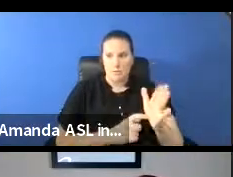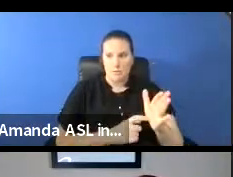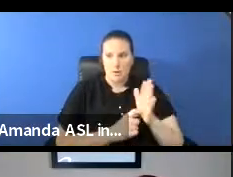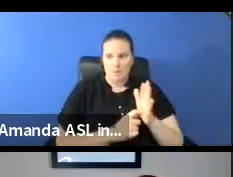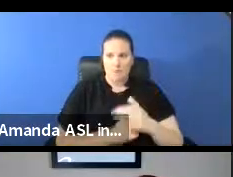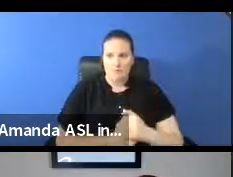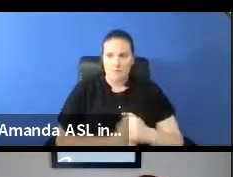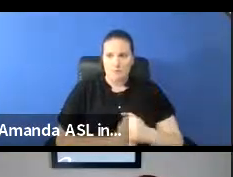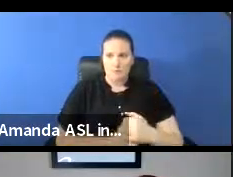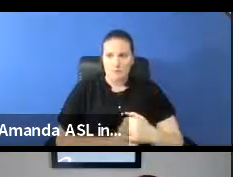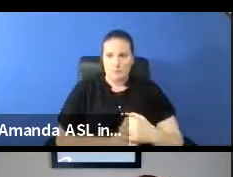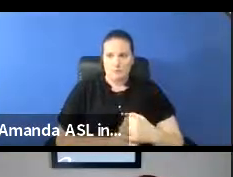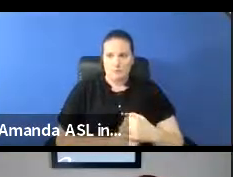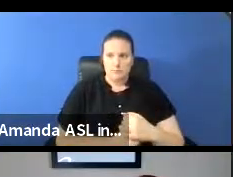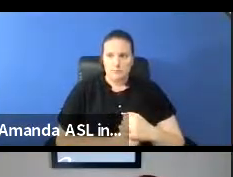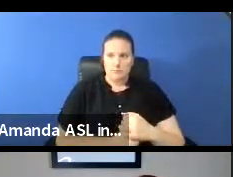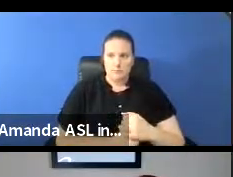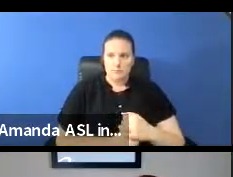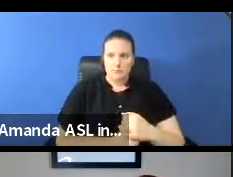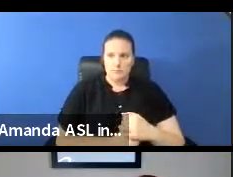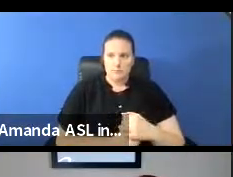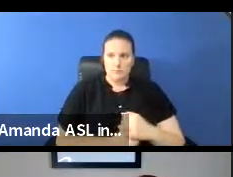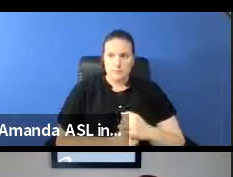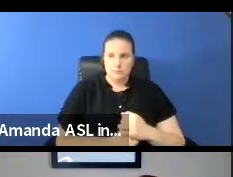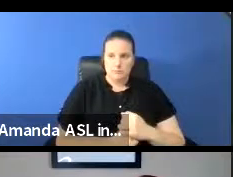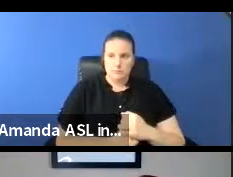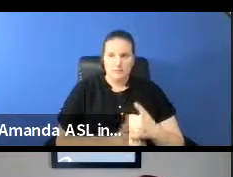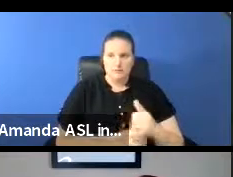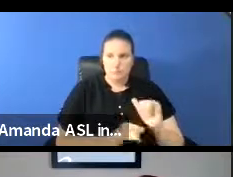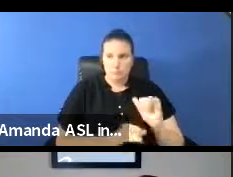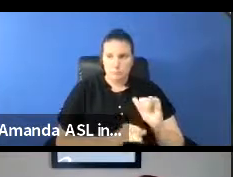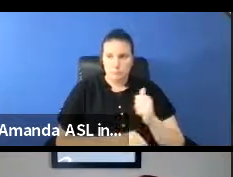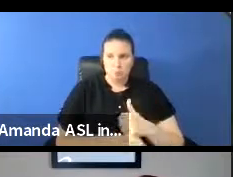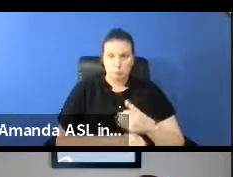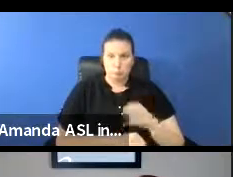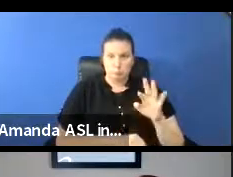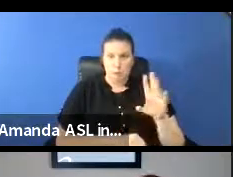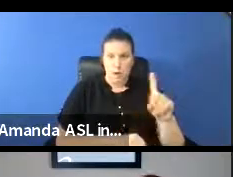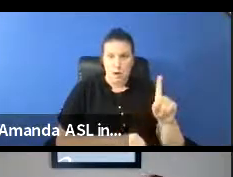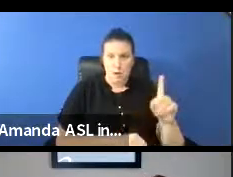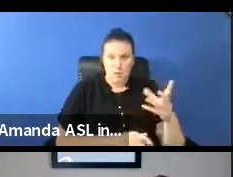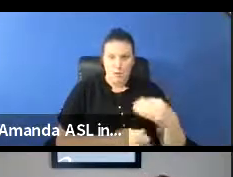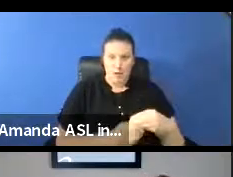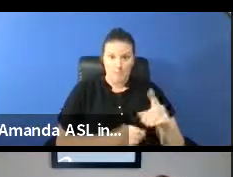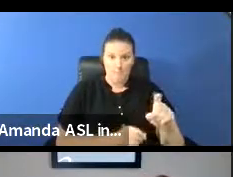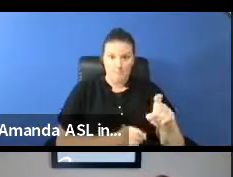requirements that still exist for us. So Brad, if you want to jump in.